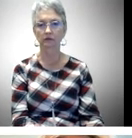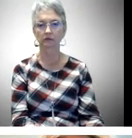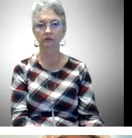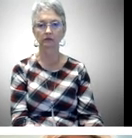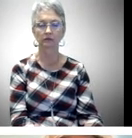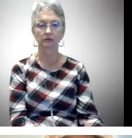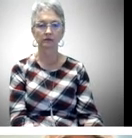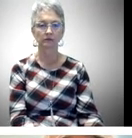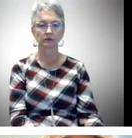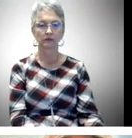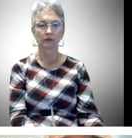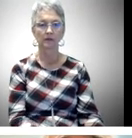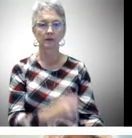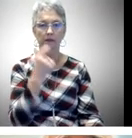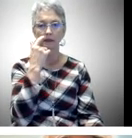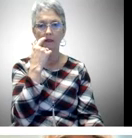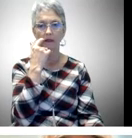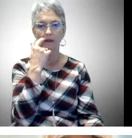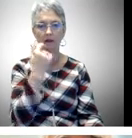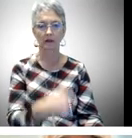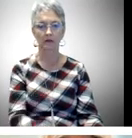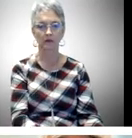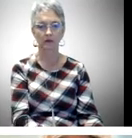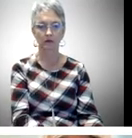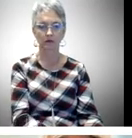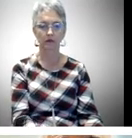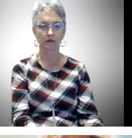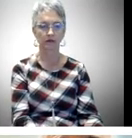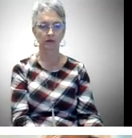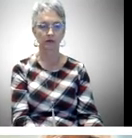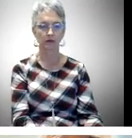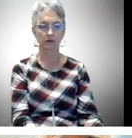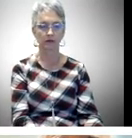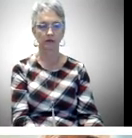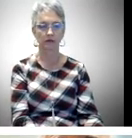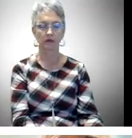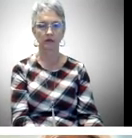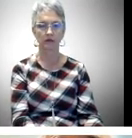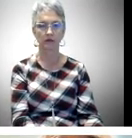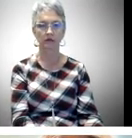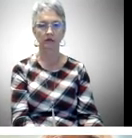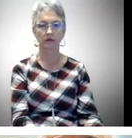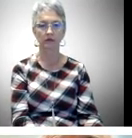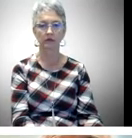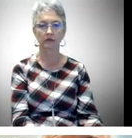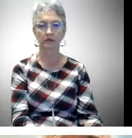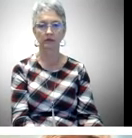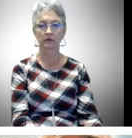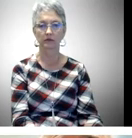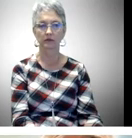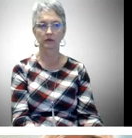slide. If someone is suspected of abusing or exploiting a person with a disability by the